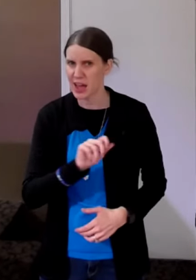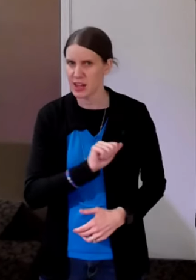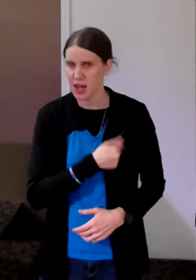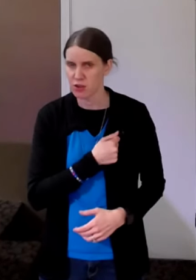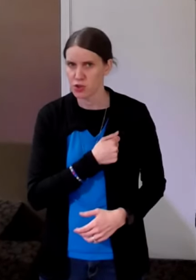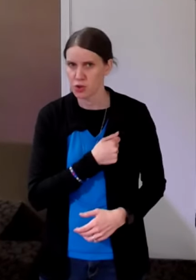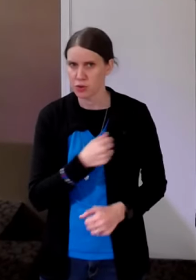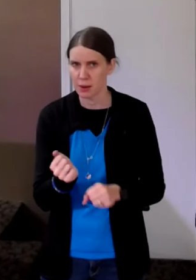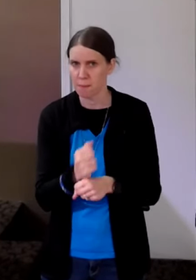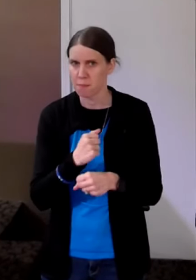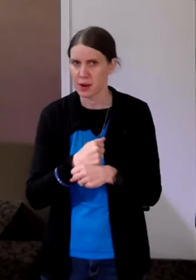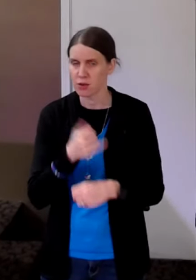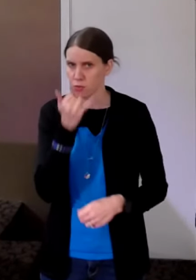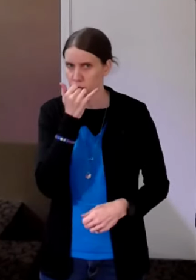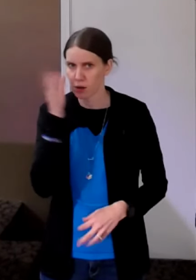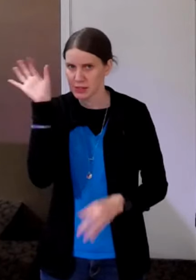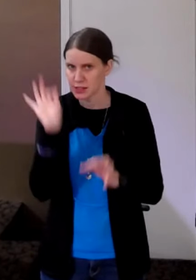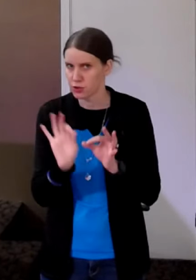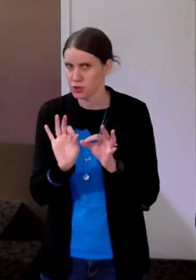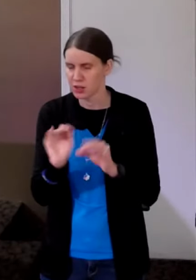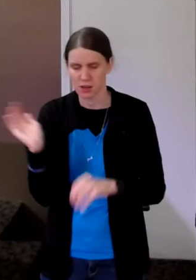wrong choice.